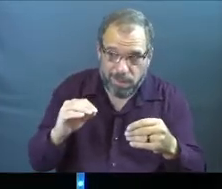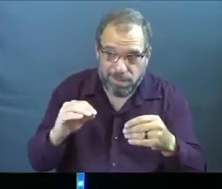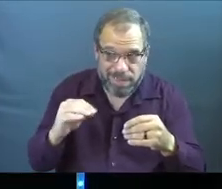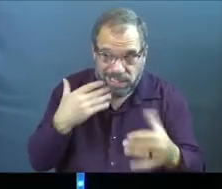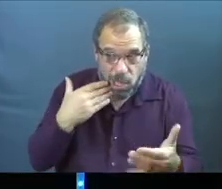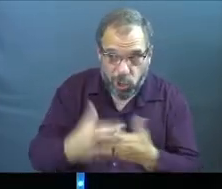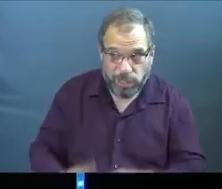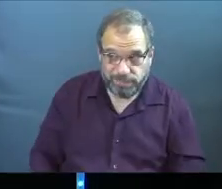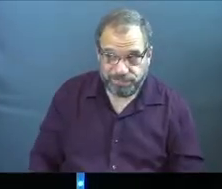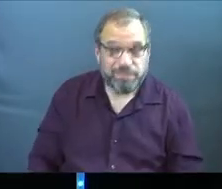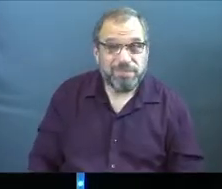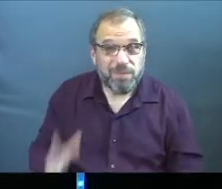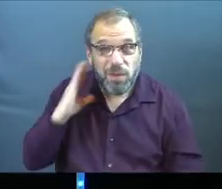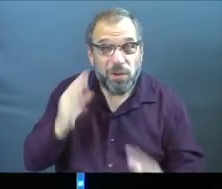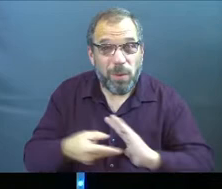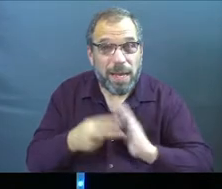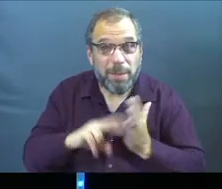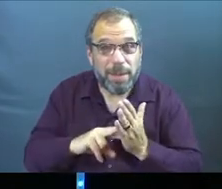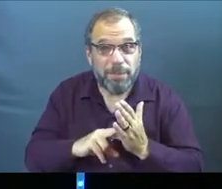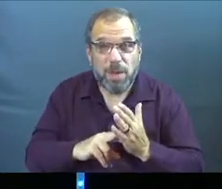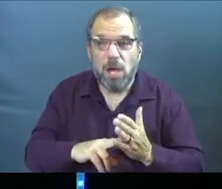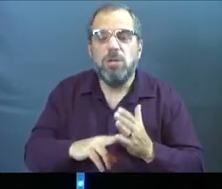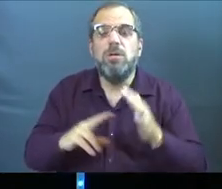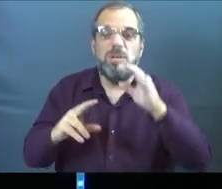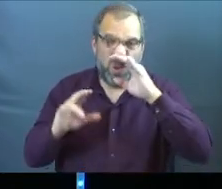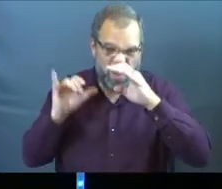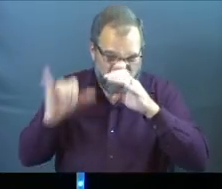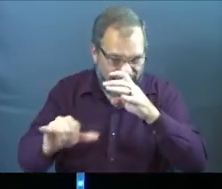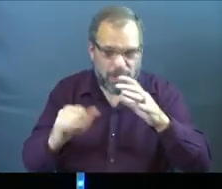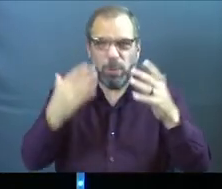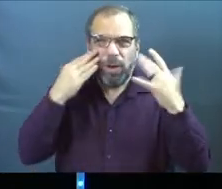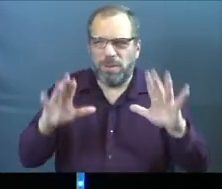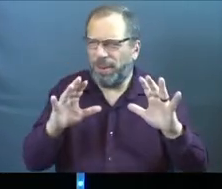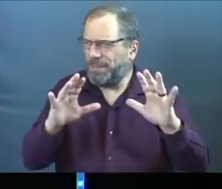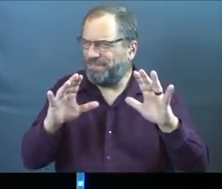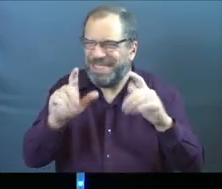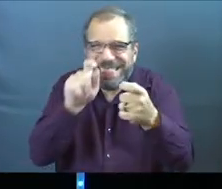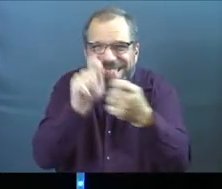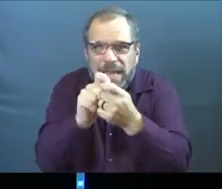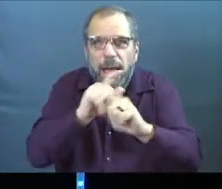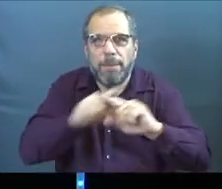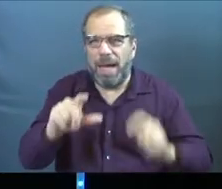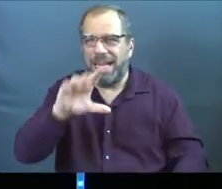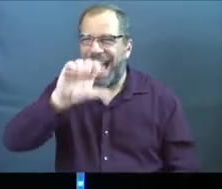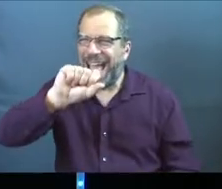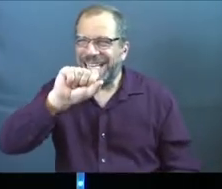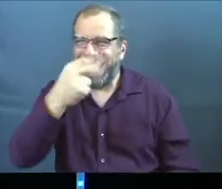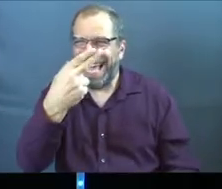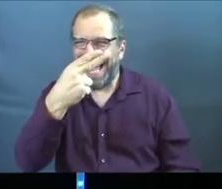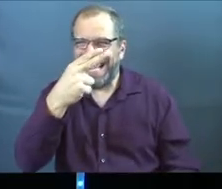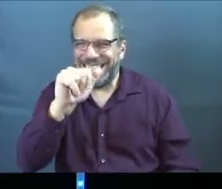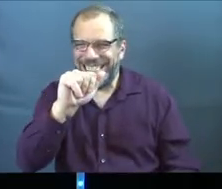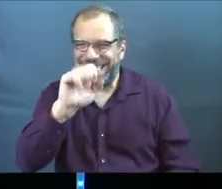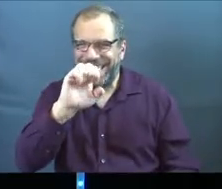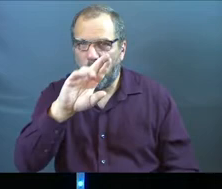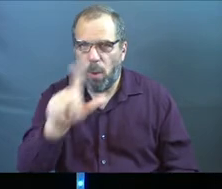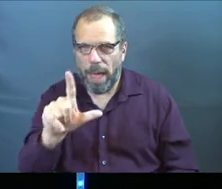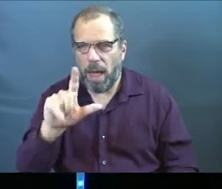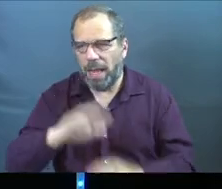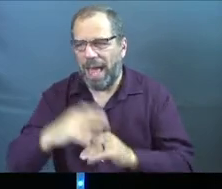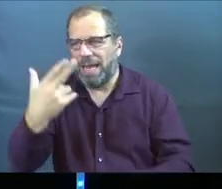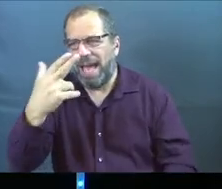not good, y'all. You know what I'm saying? So he digs in and says that, but we don't know for sure. But Sheol and Hades. So those are the